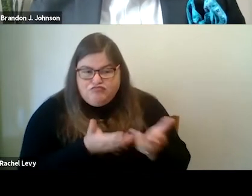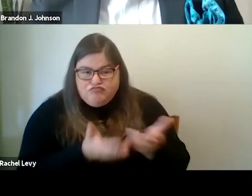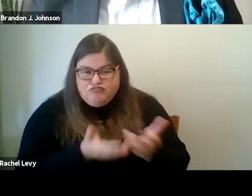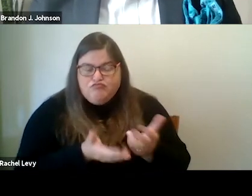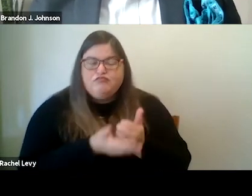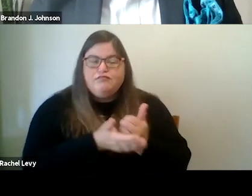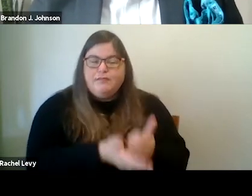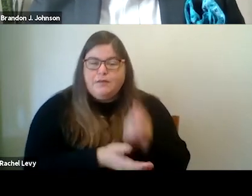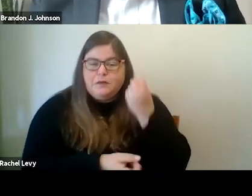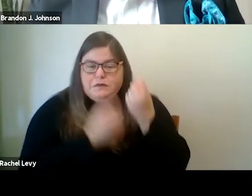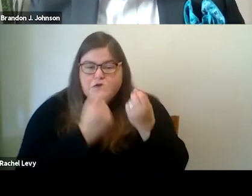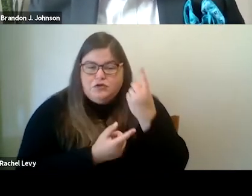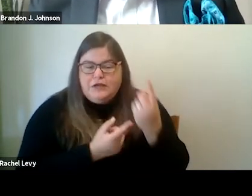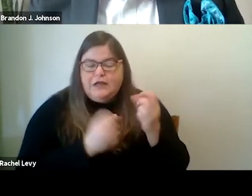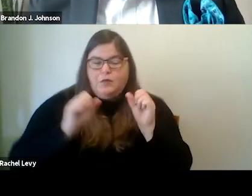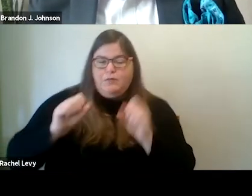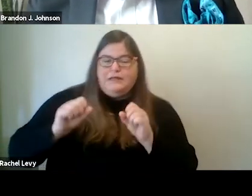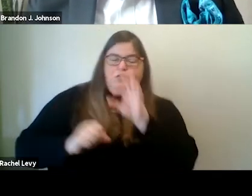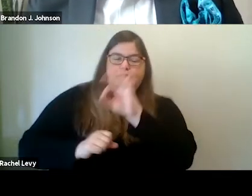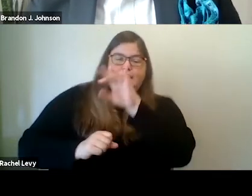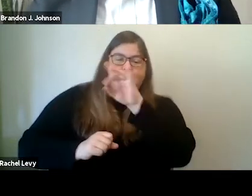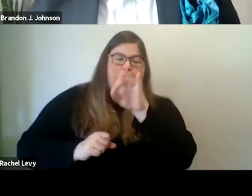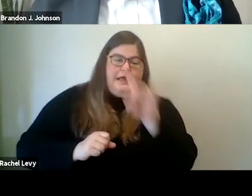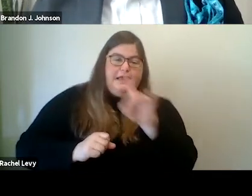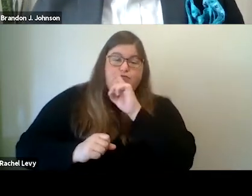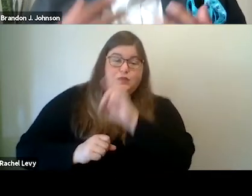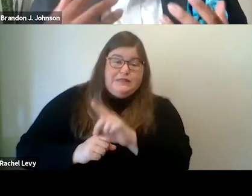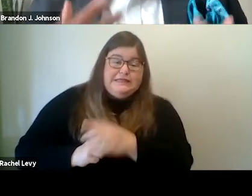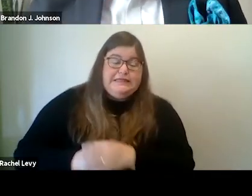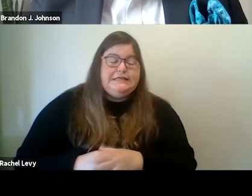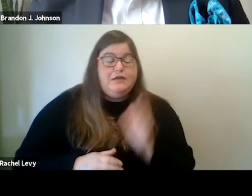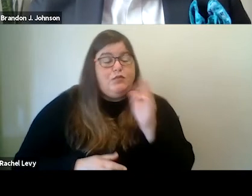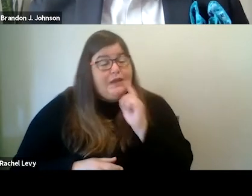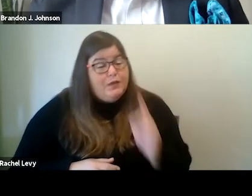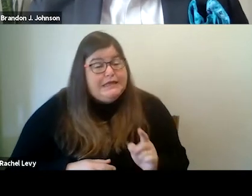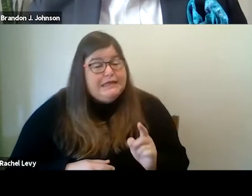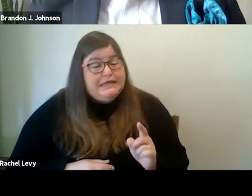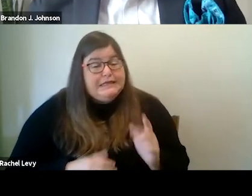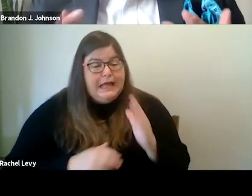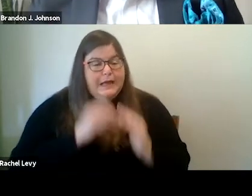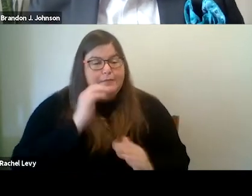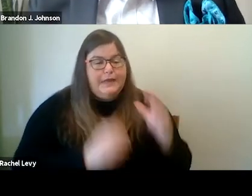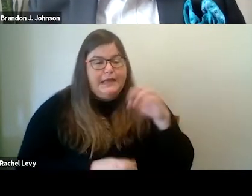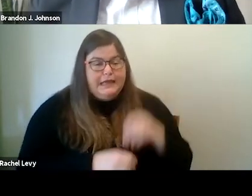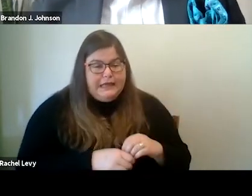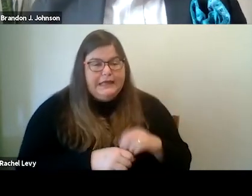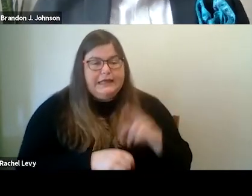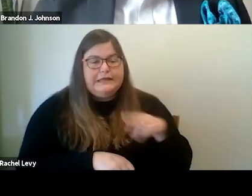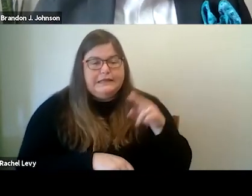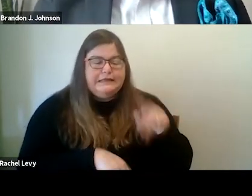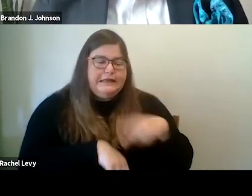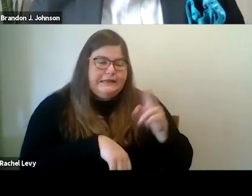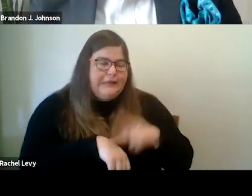to understand what the potential of 988 is. There is a built-in natural trust